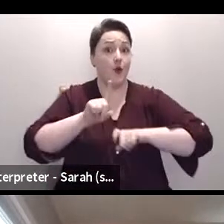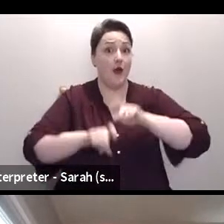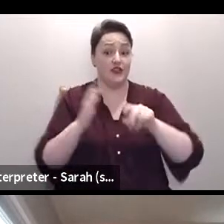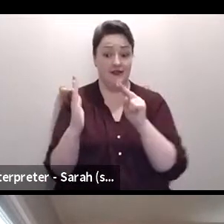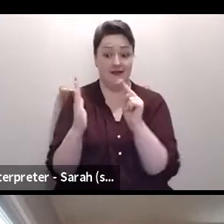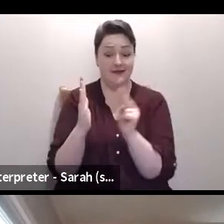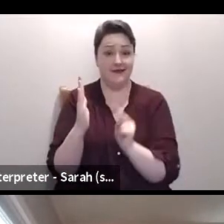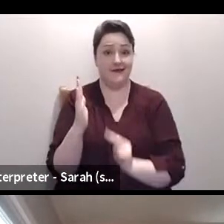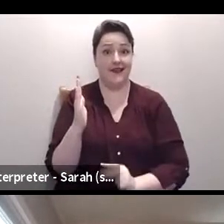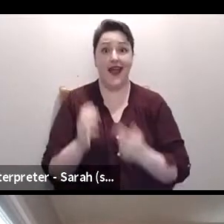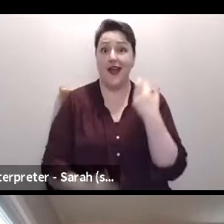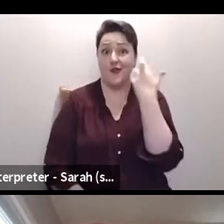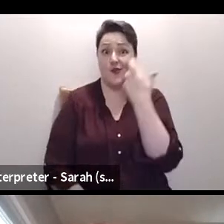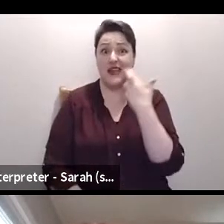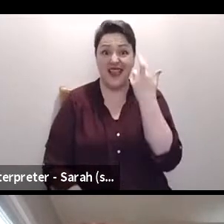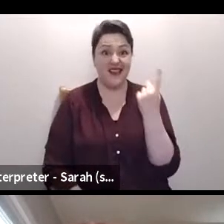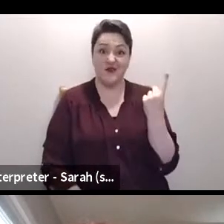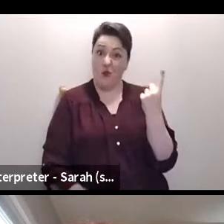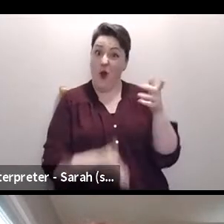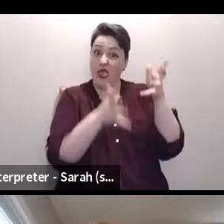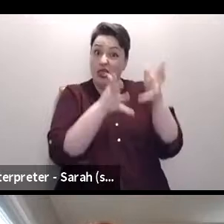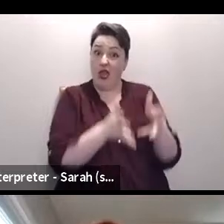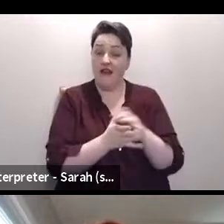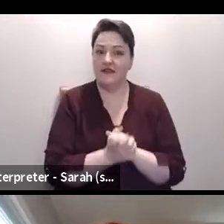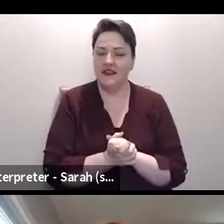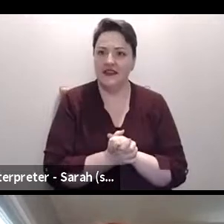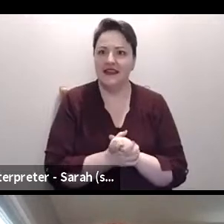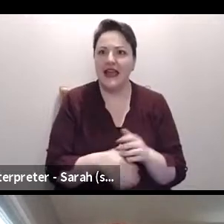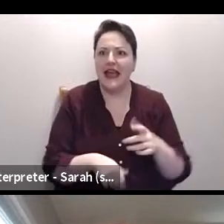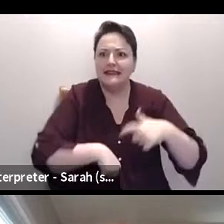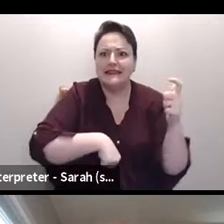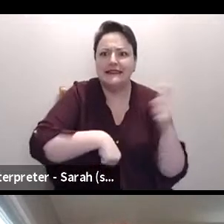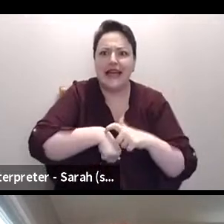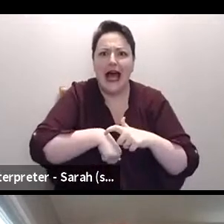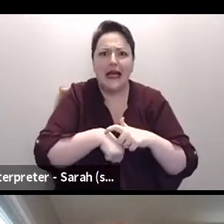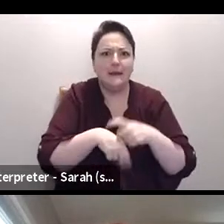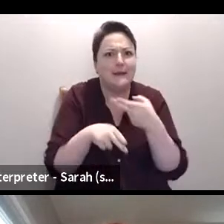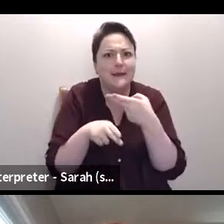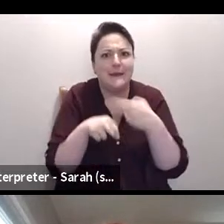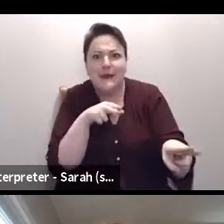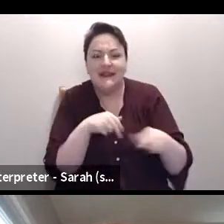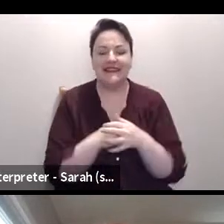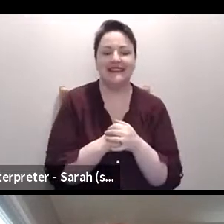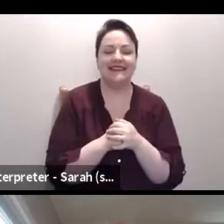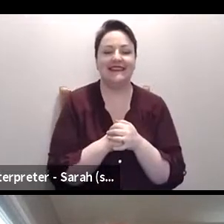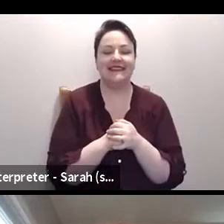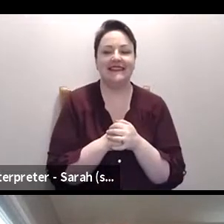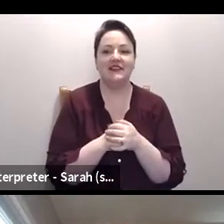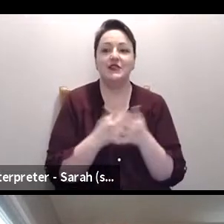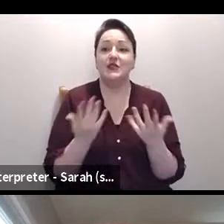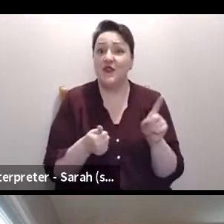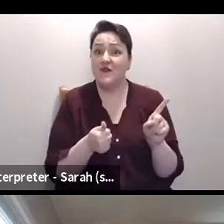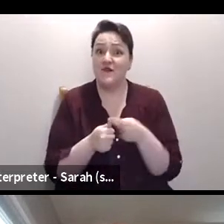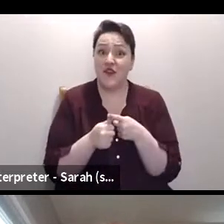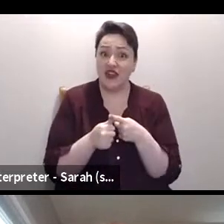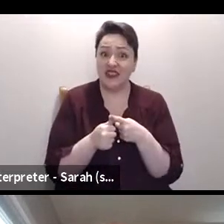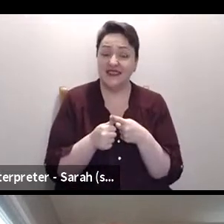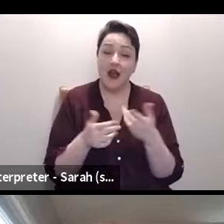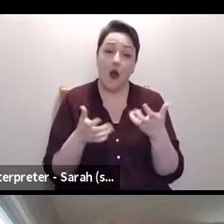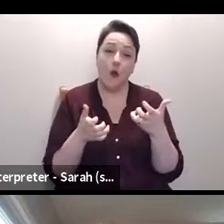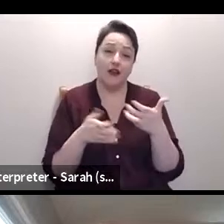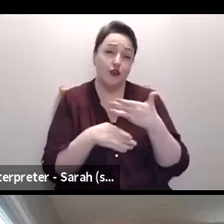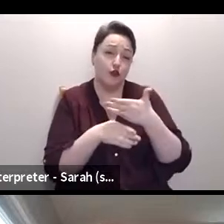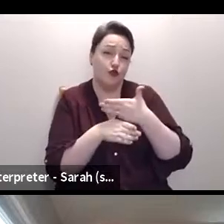I only have one decent question, and we're really short on time. So I thought first maybe I would kind of share with you